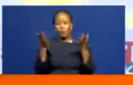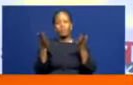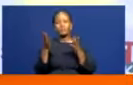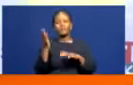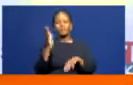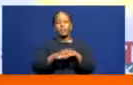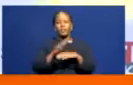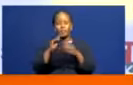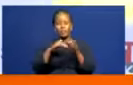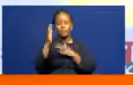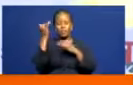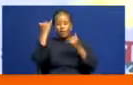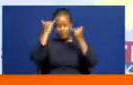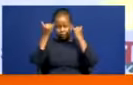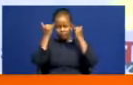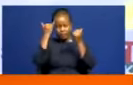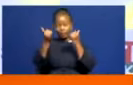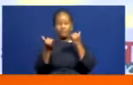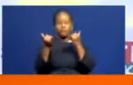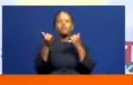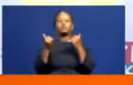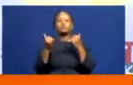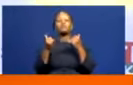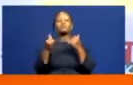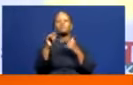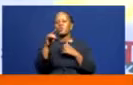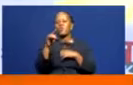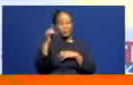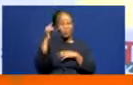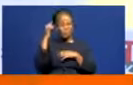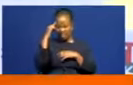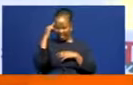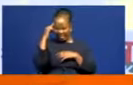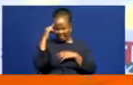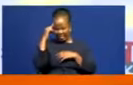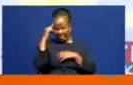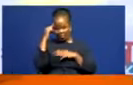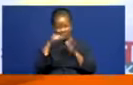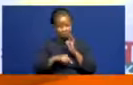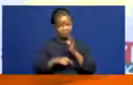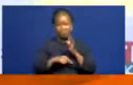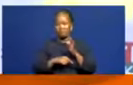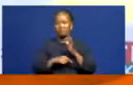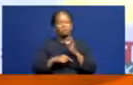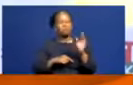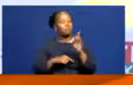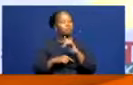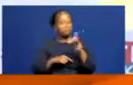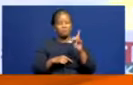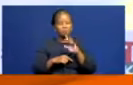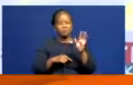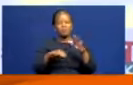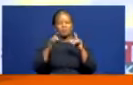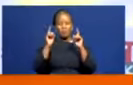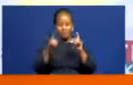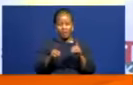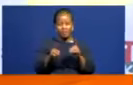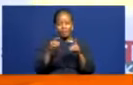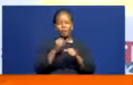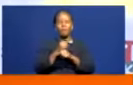innovator. Do not think outside the box. tear, and throw the box